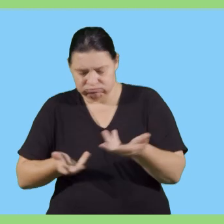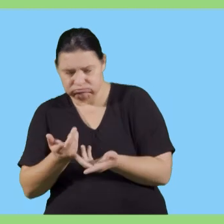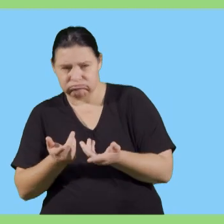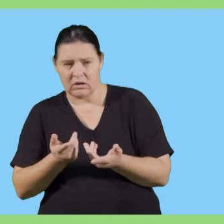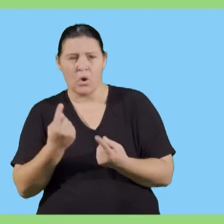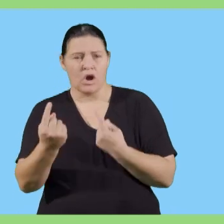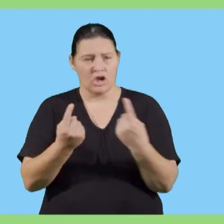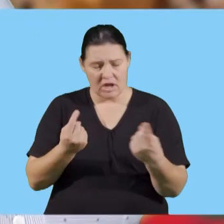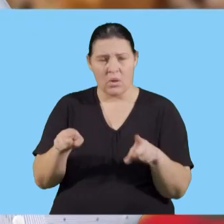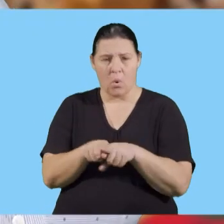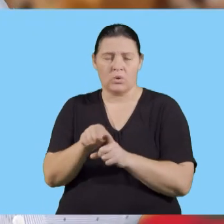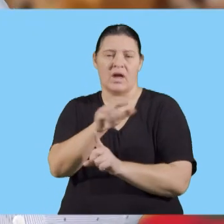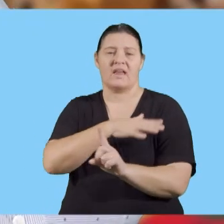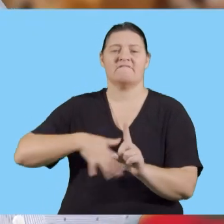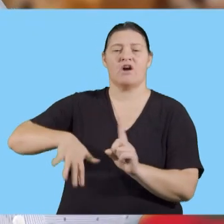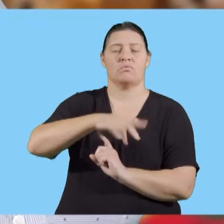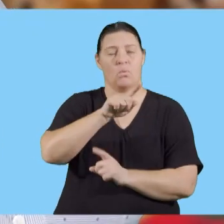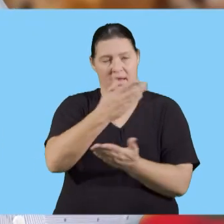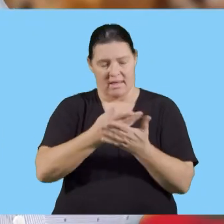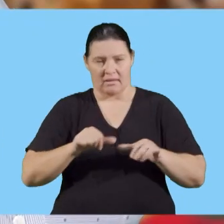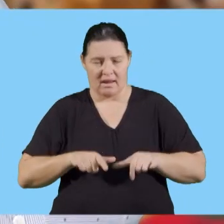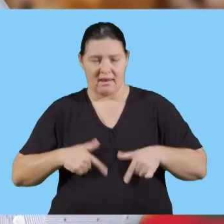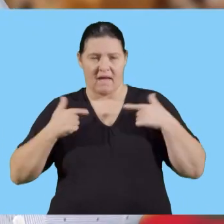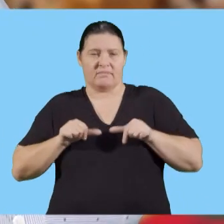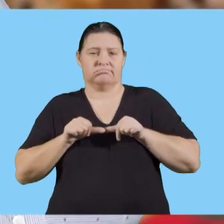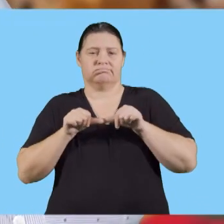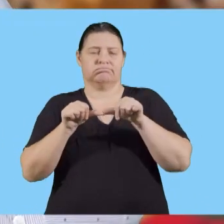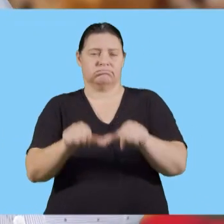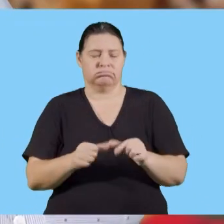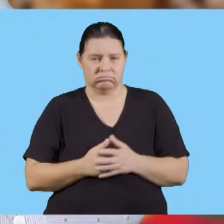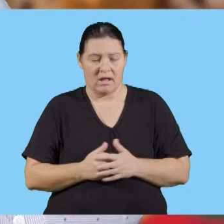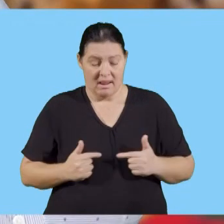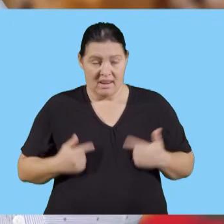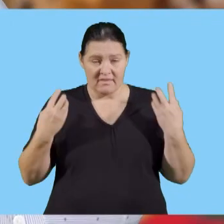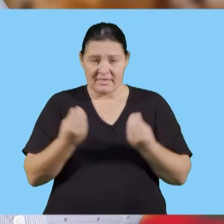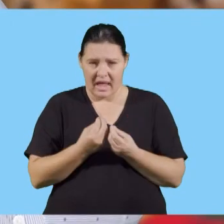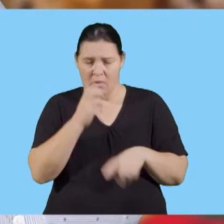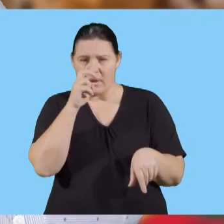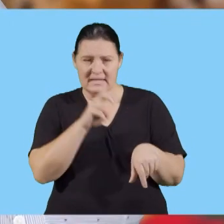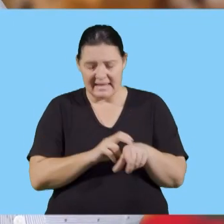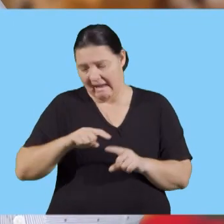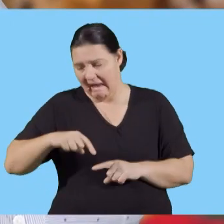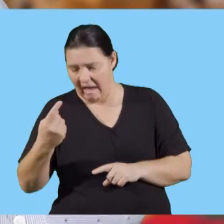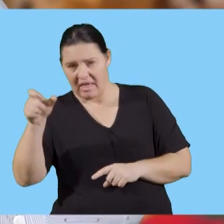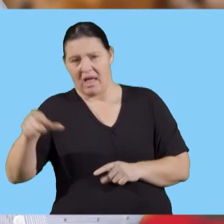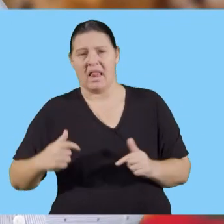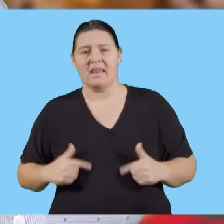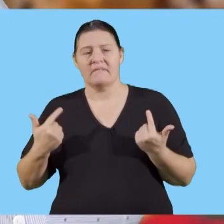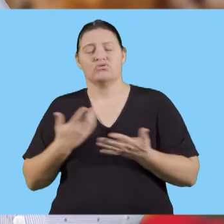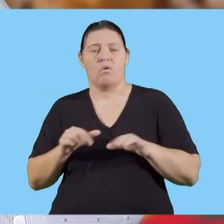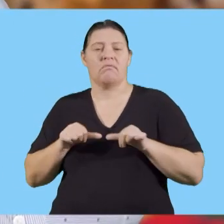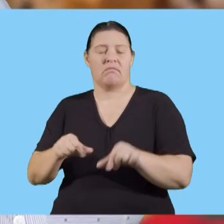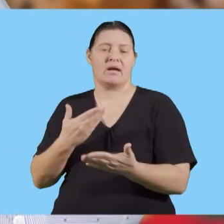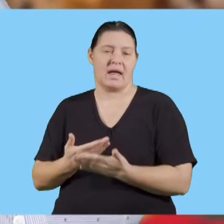a living organism needs another living organism so that it survives. Because if you remember from previous lessons, we've spoken about the fact